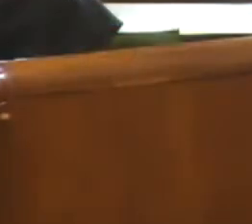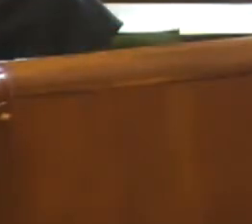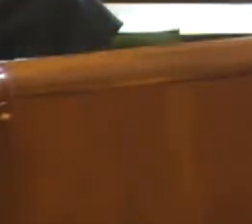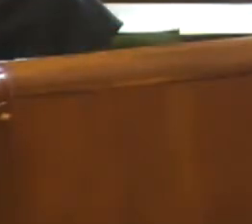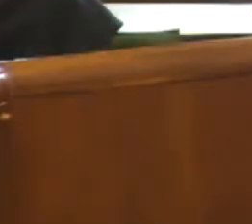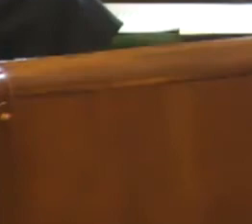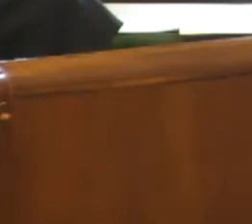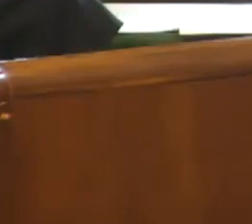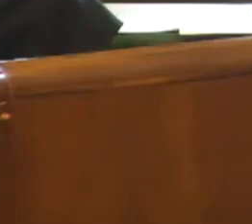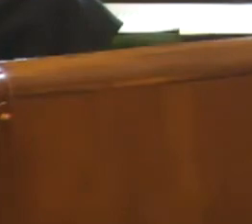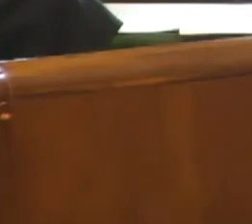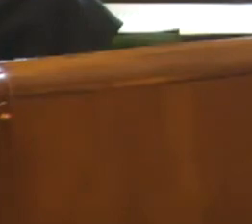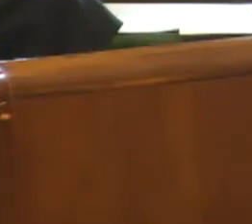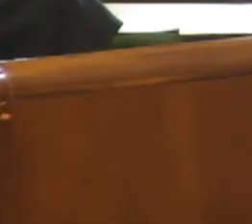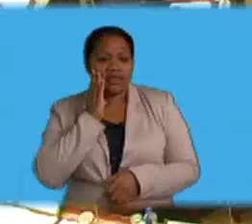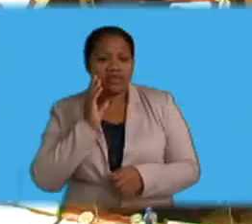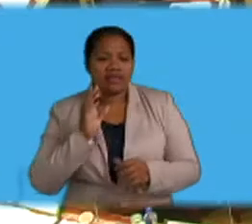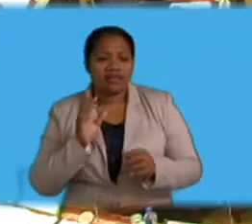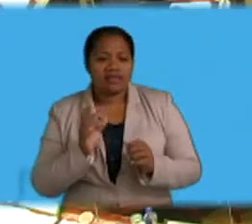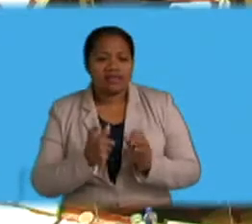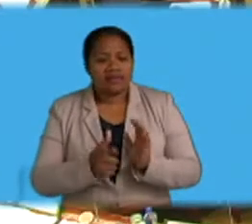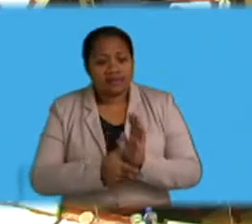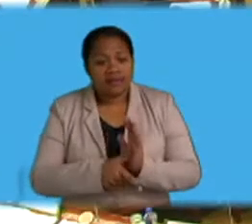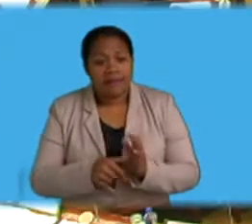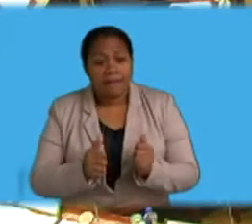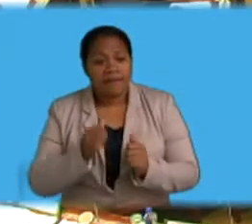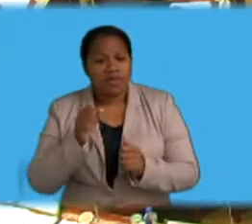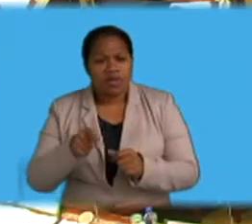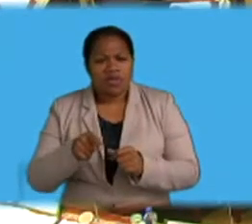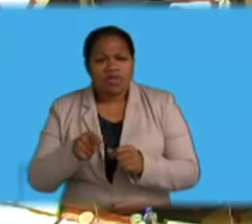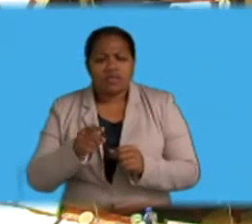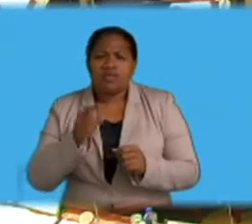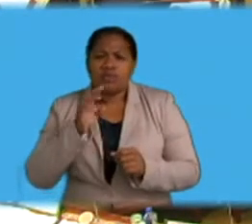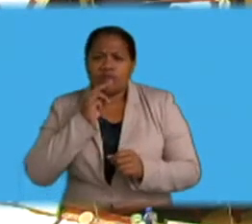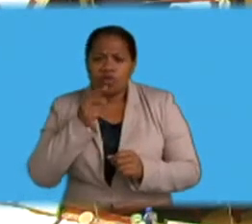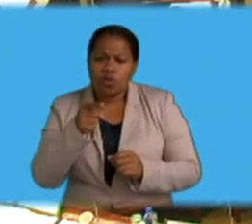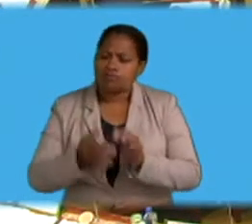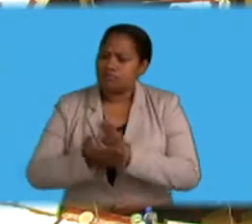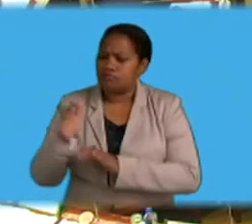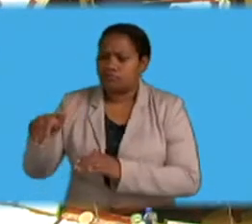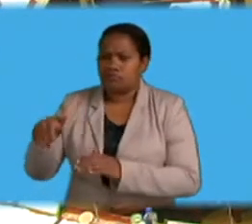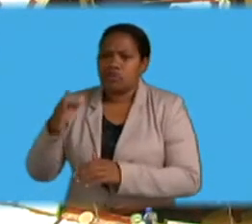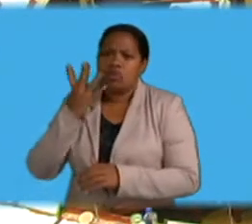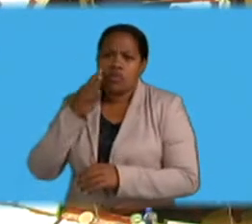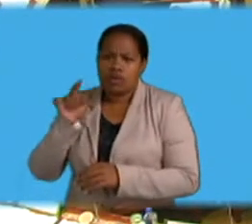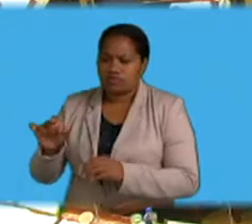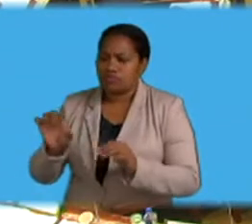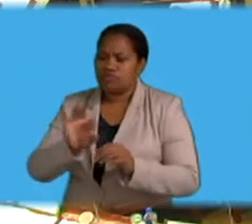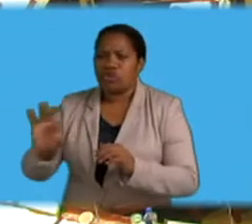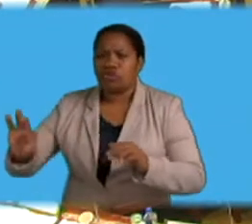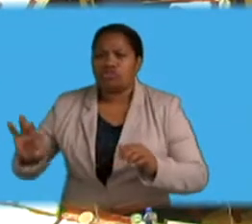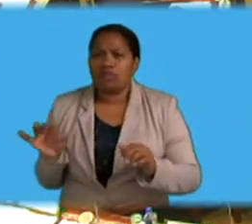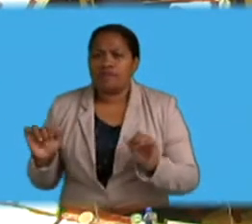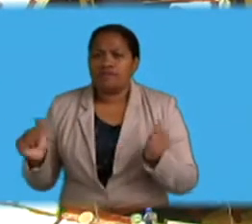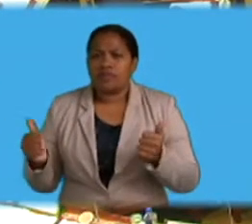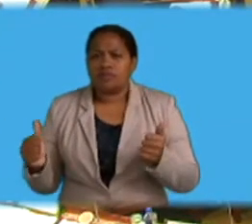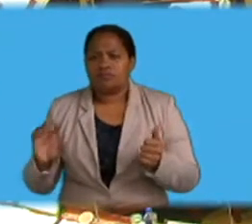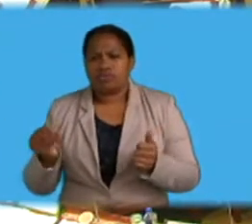when the time is up, they are told to go home when the process is not complete. So they don't know, and they are not on